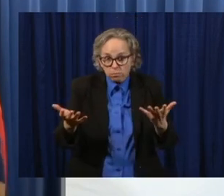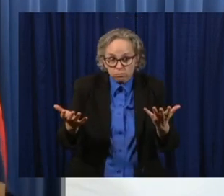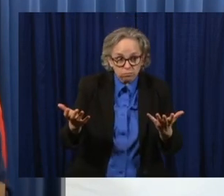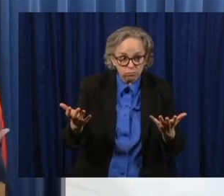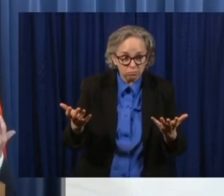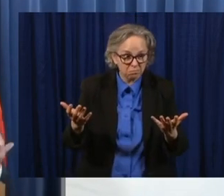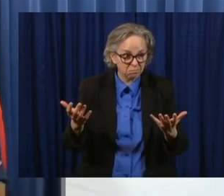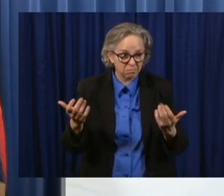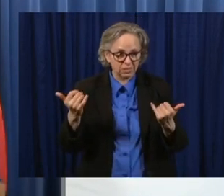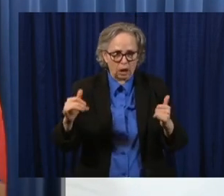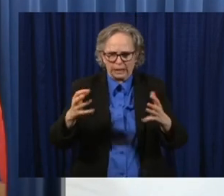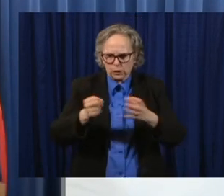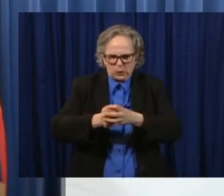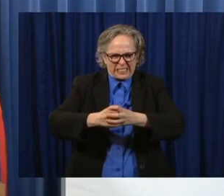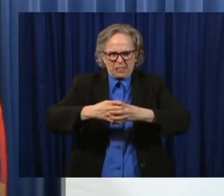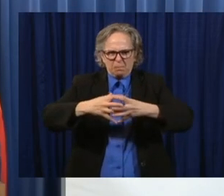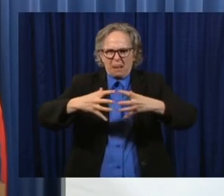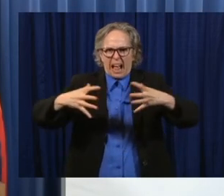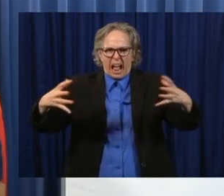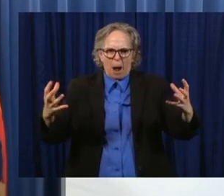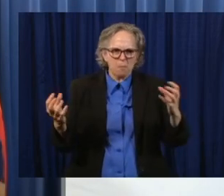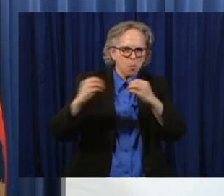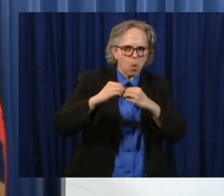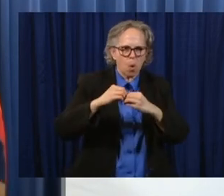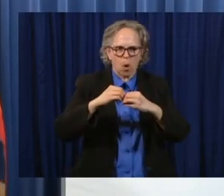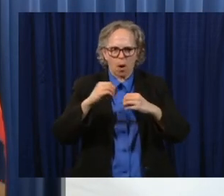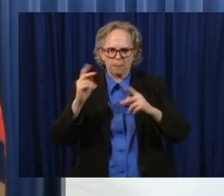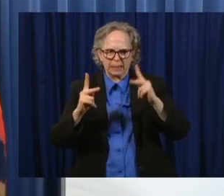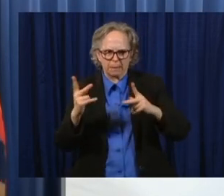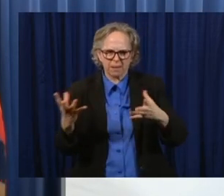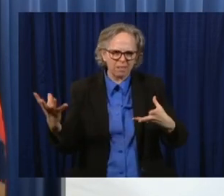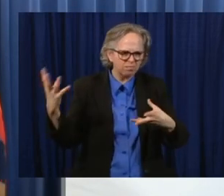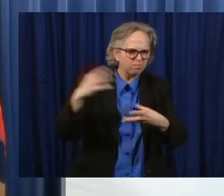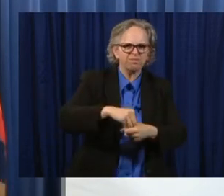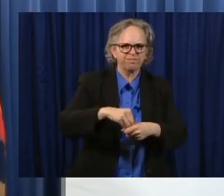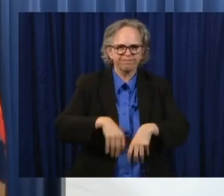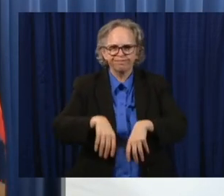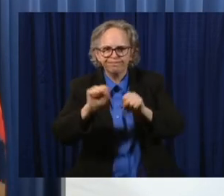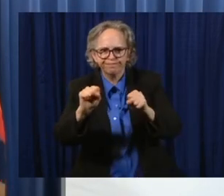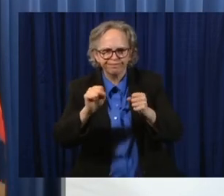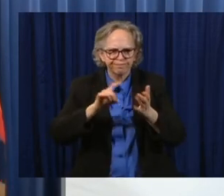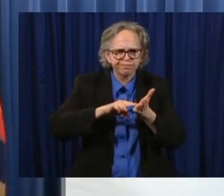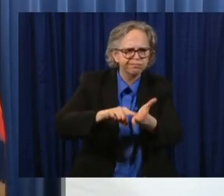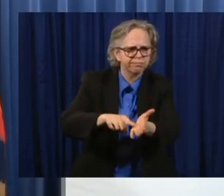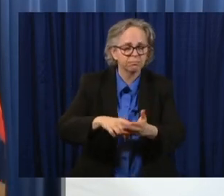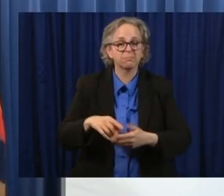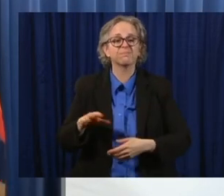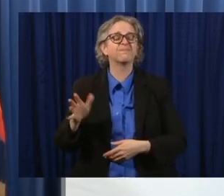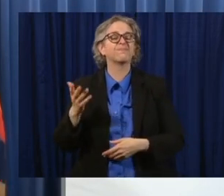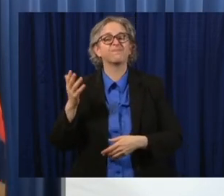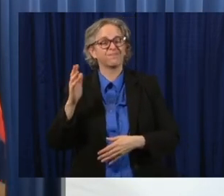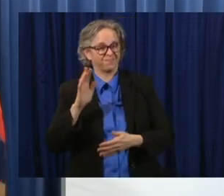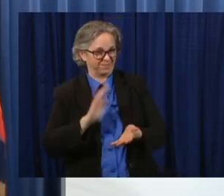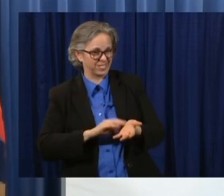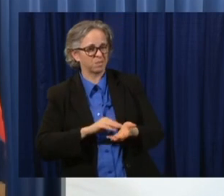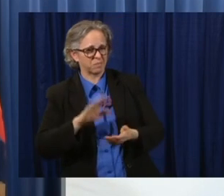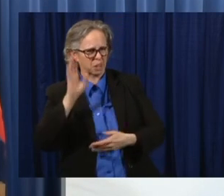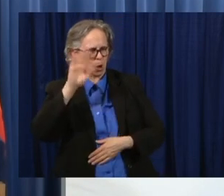dramatically expanding the scope of how this is going to work. Well, at risk of sounding like a broken record